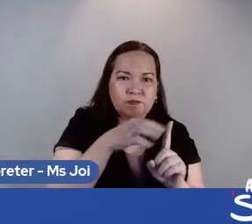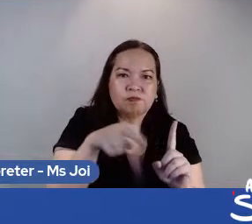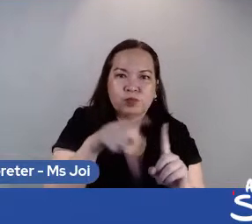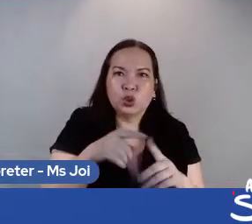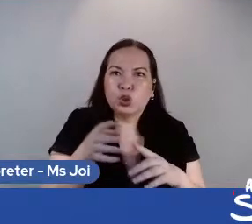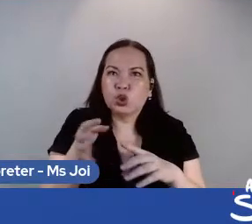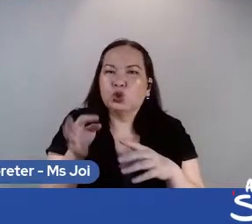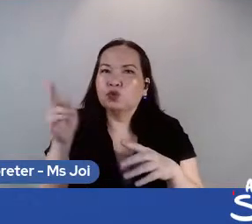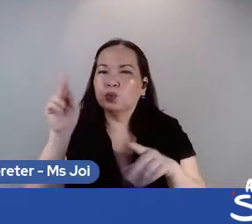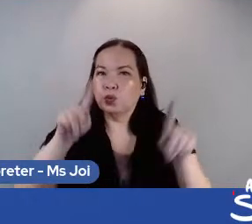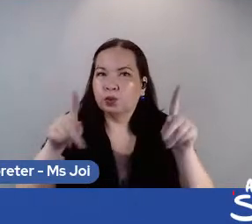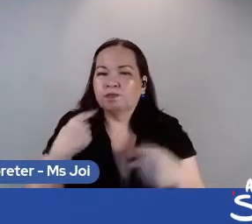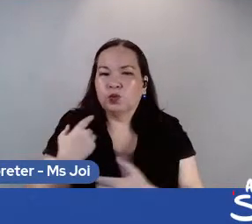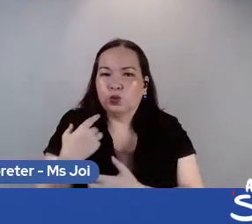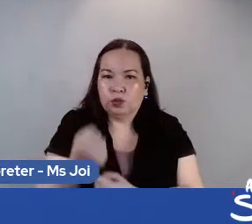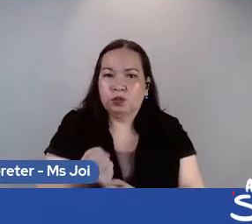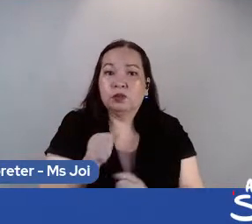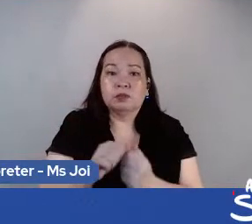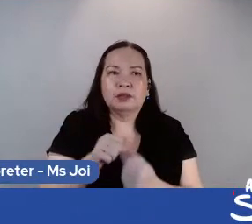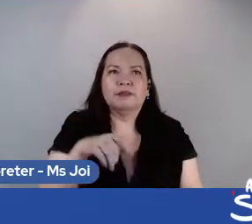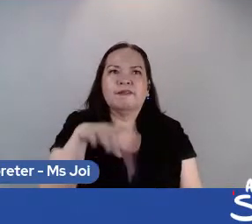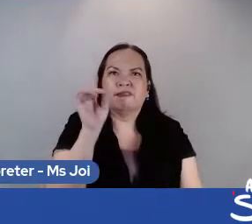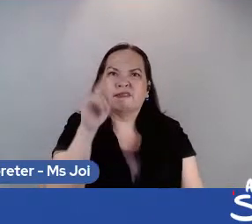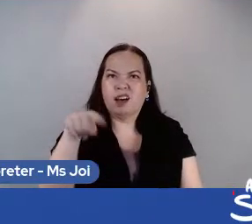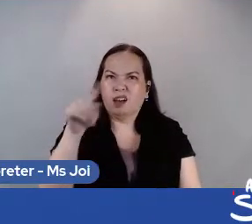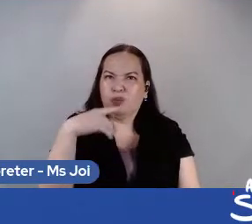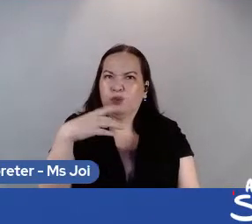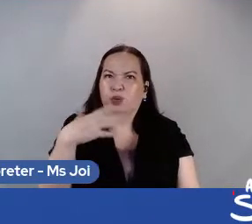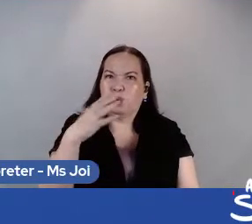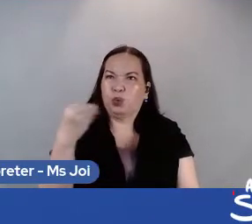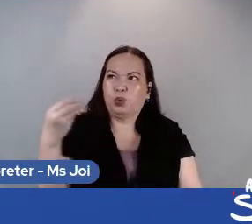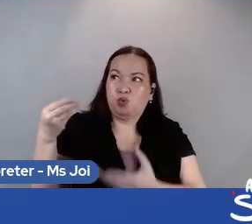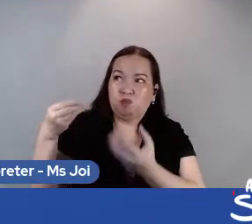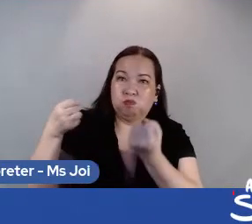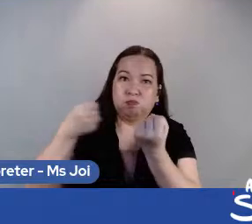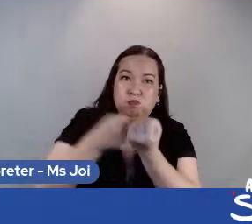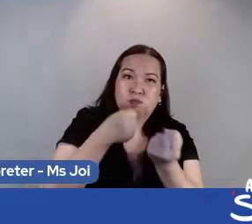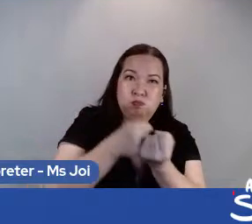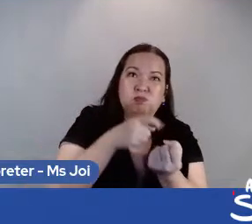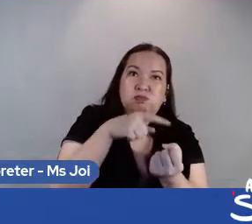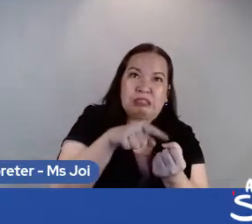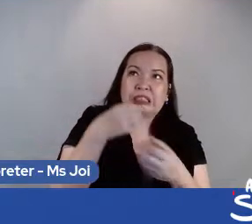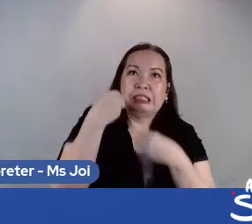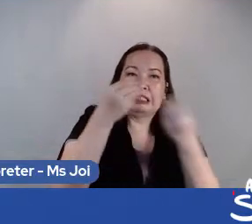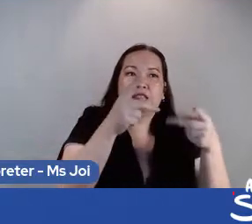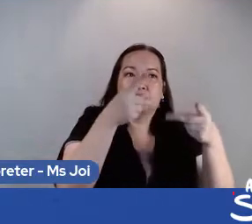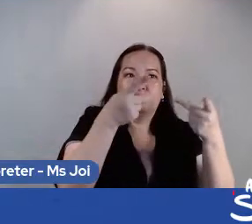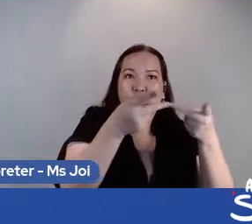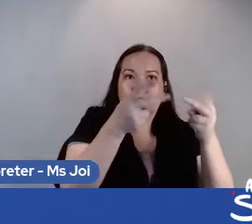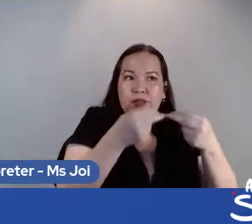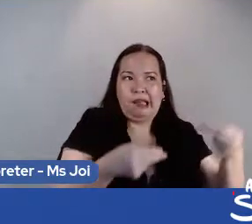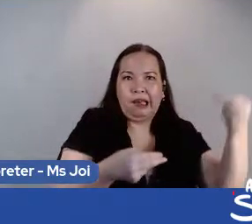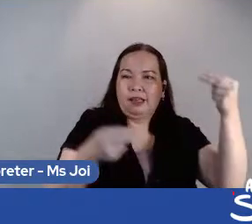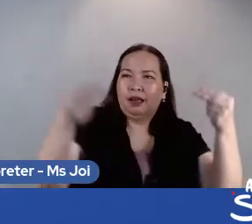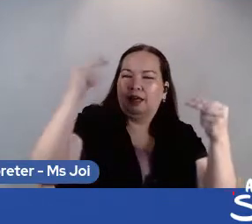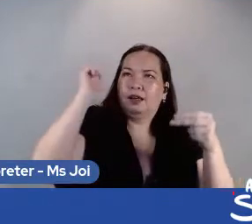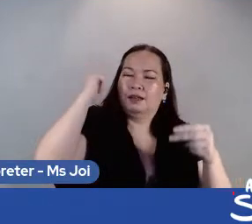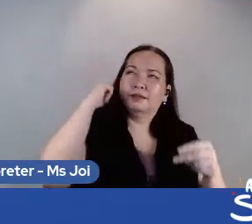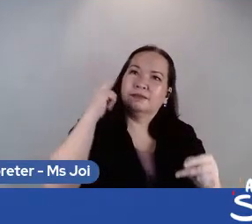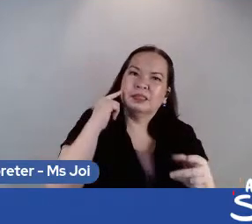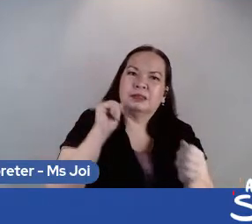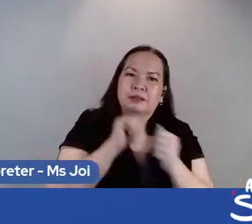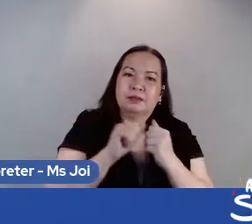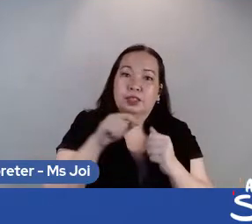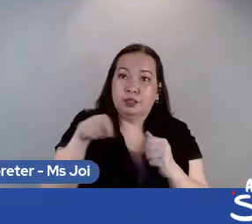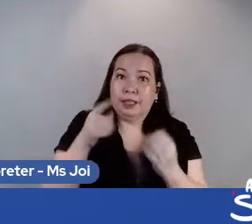for PCIJ, we really see the value of campaign finance beyond the context of elections. It is an anti-corruption